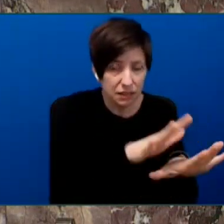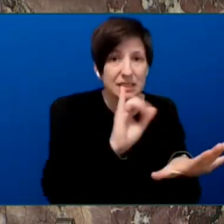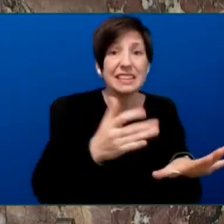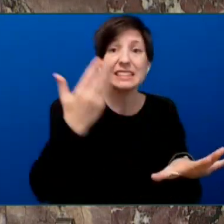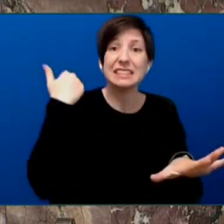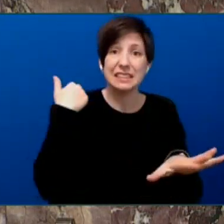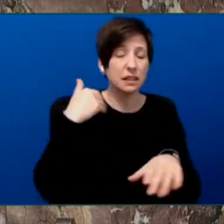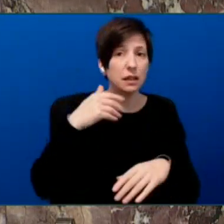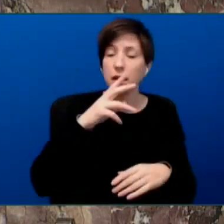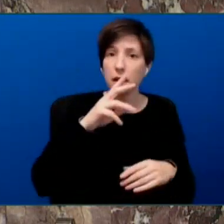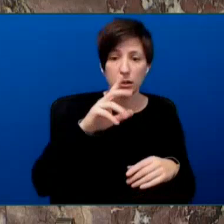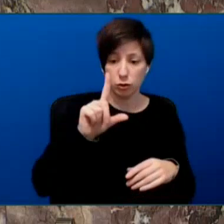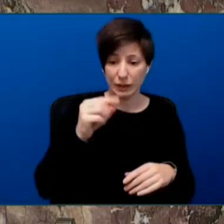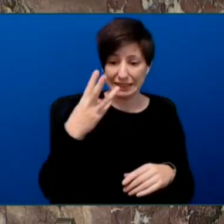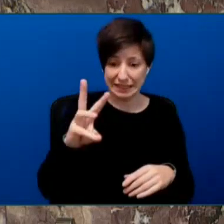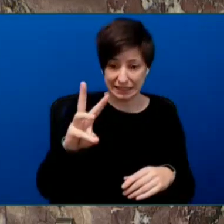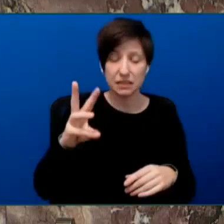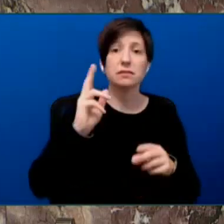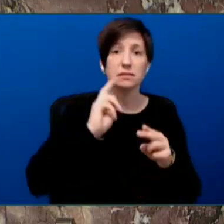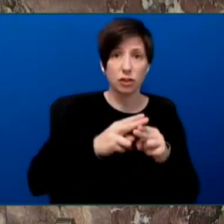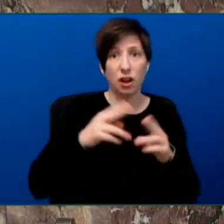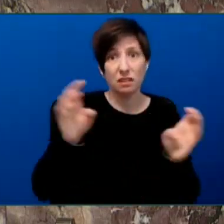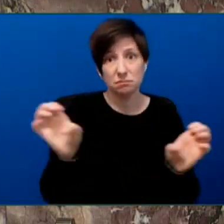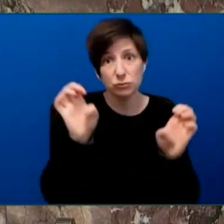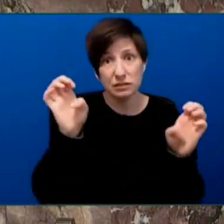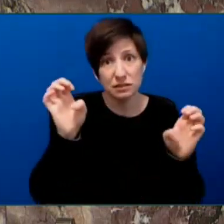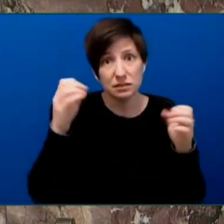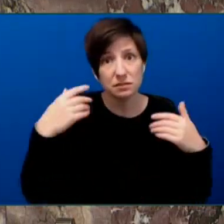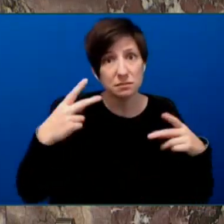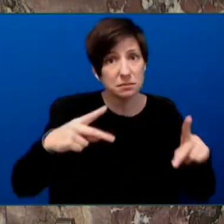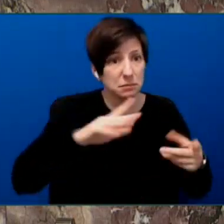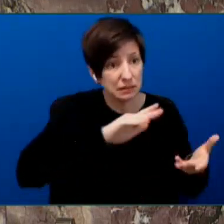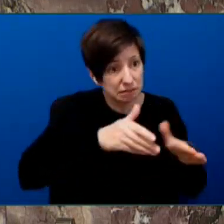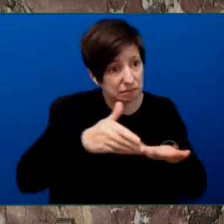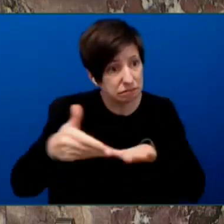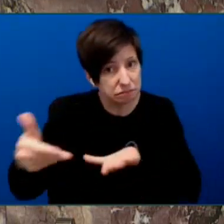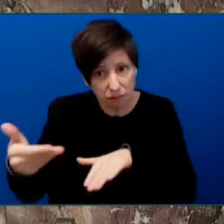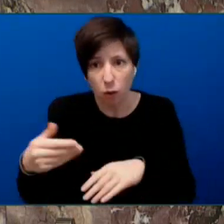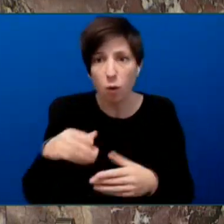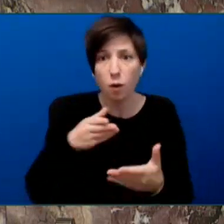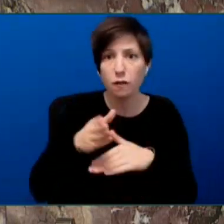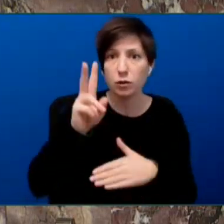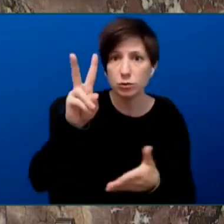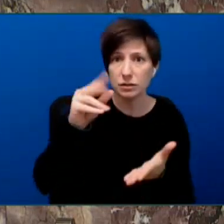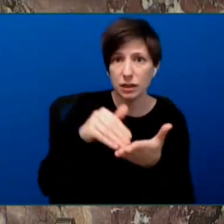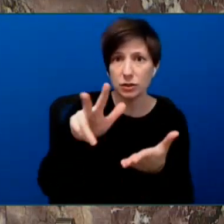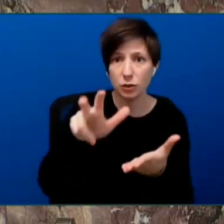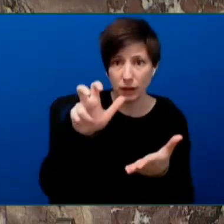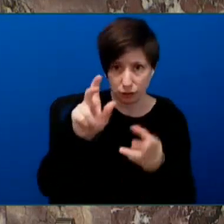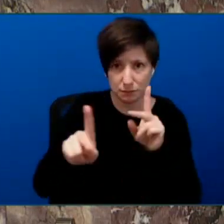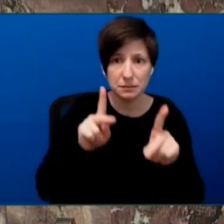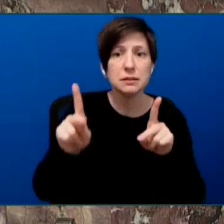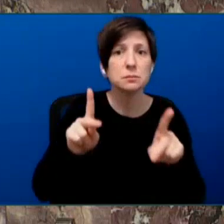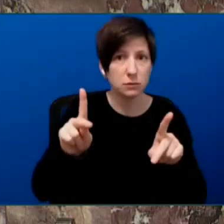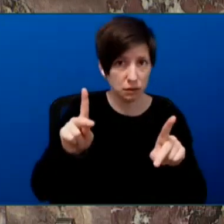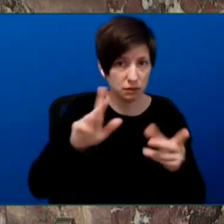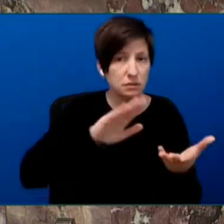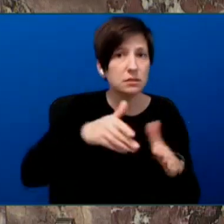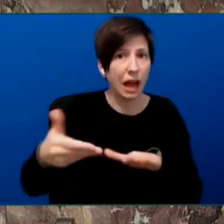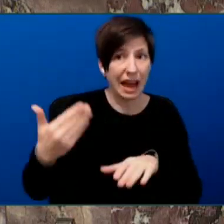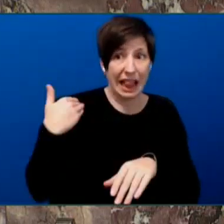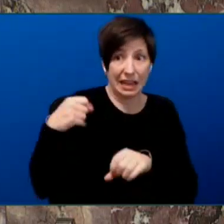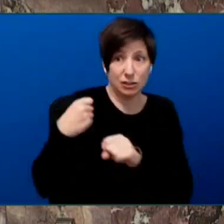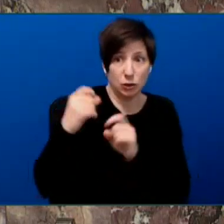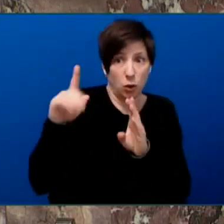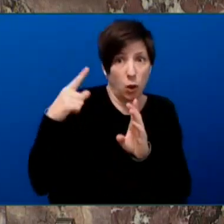2,300 British Columbian lives last year. That program came into being at the beginning of the pandemic,